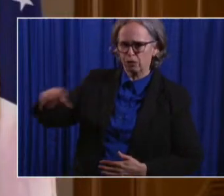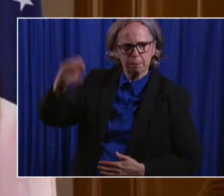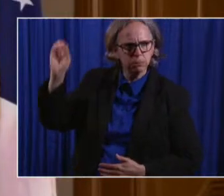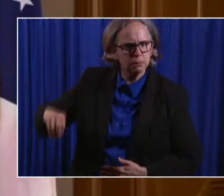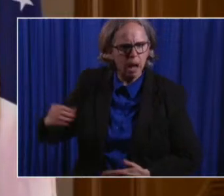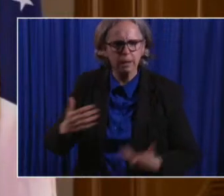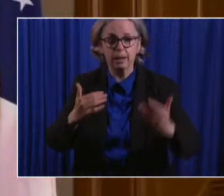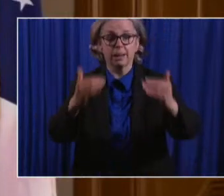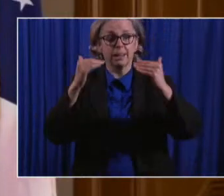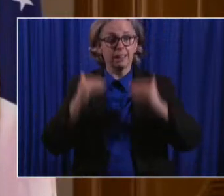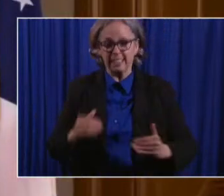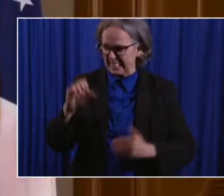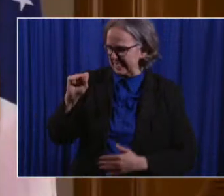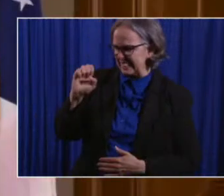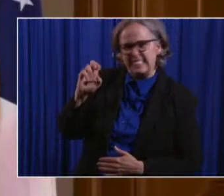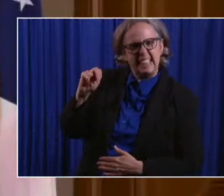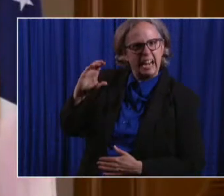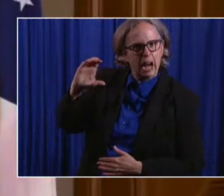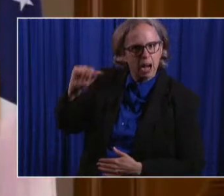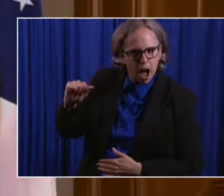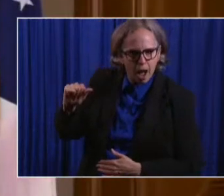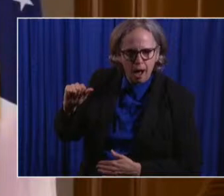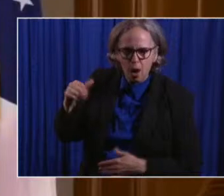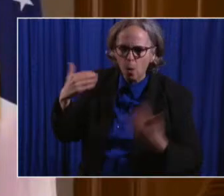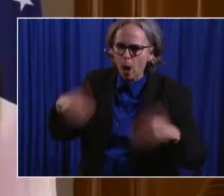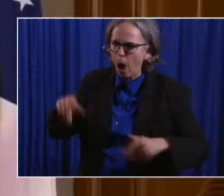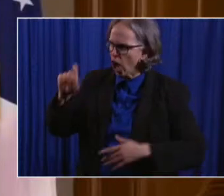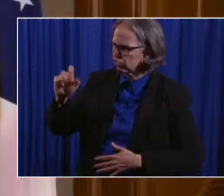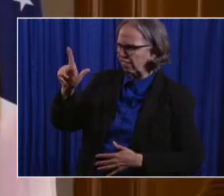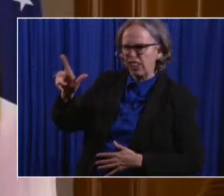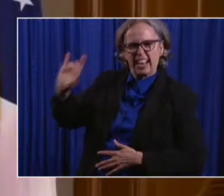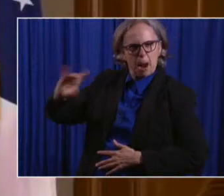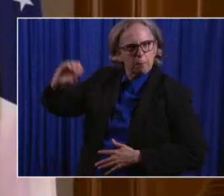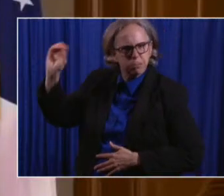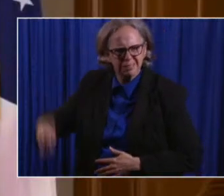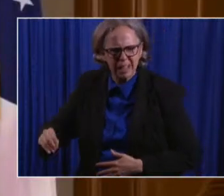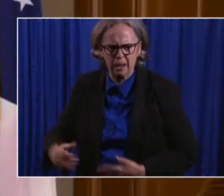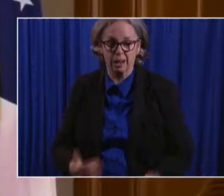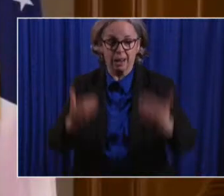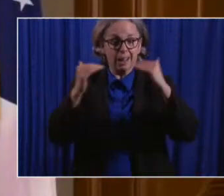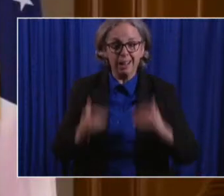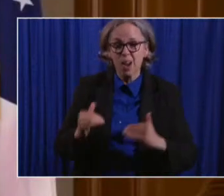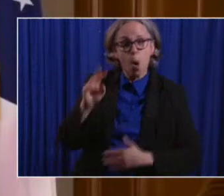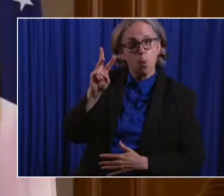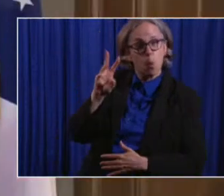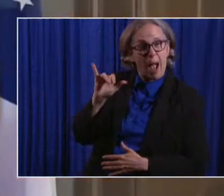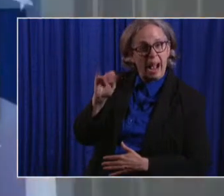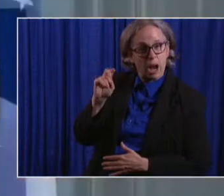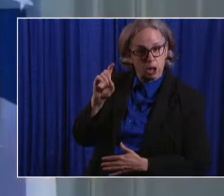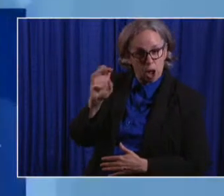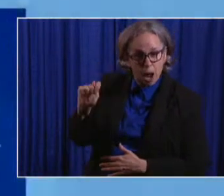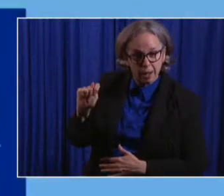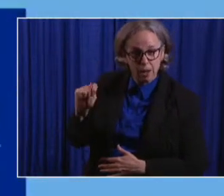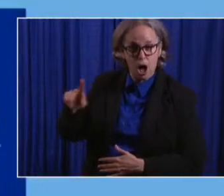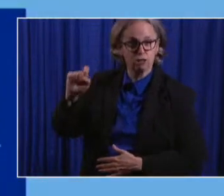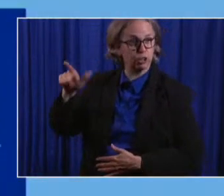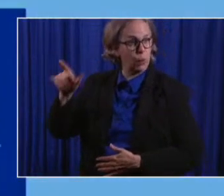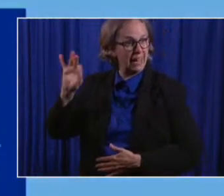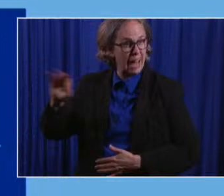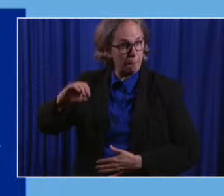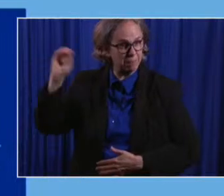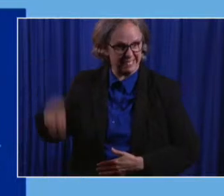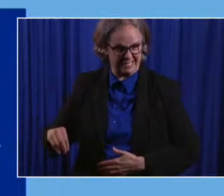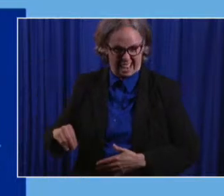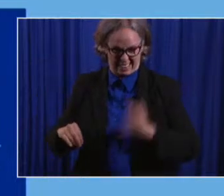County, 138% increase. Wyandotte, 129% increase. Miami County,